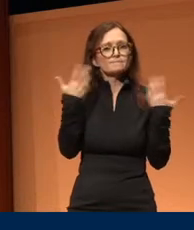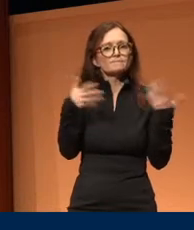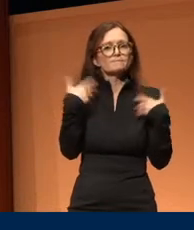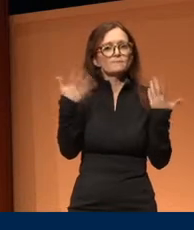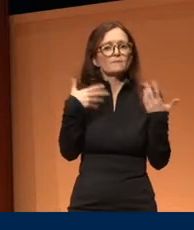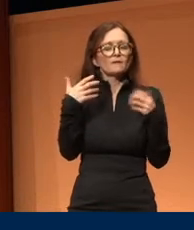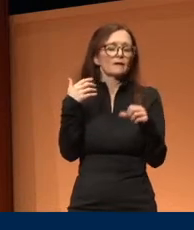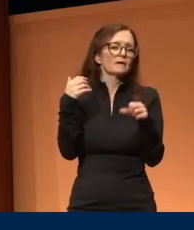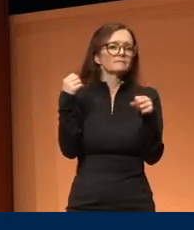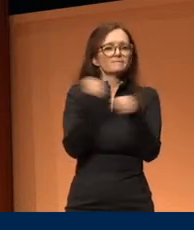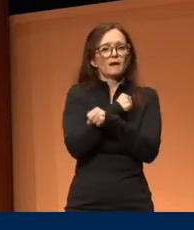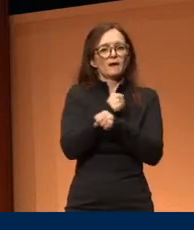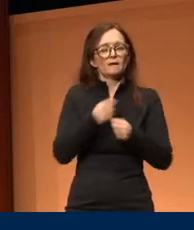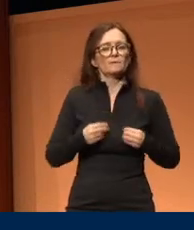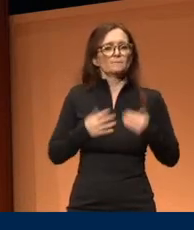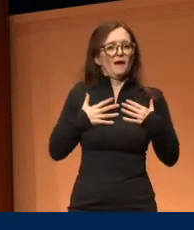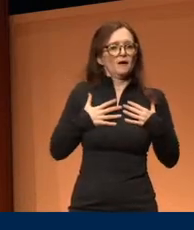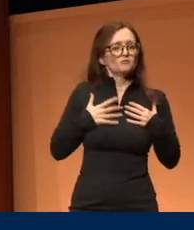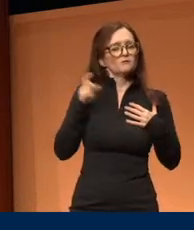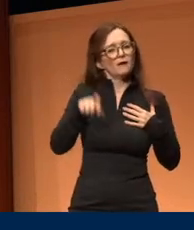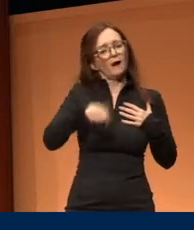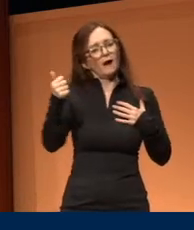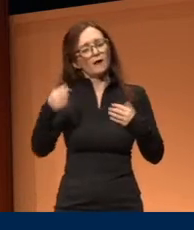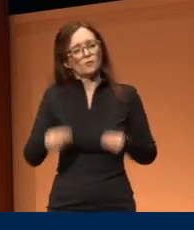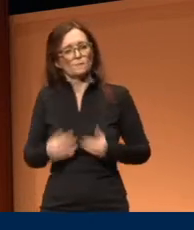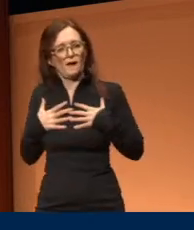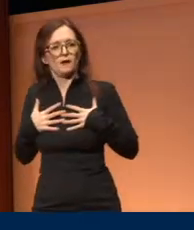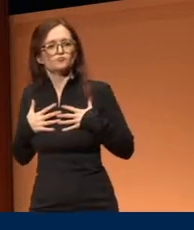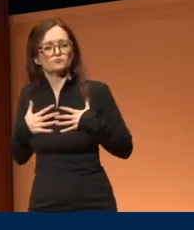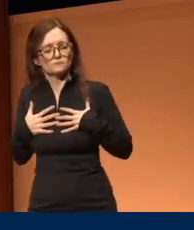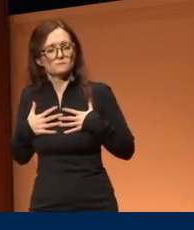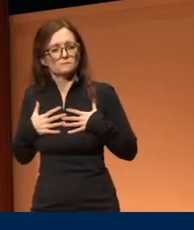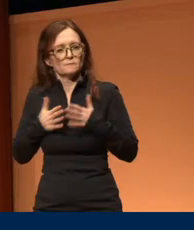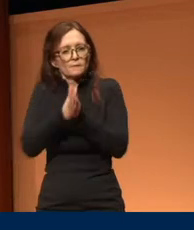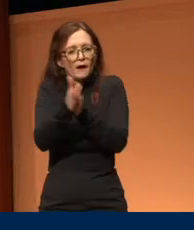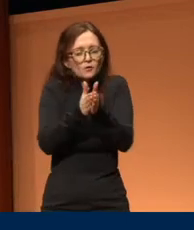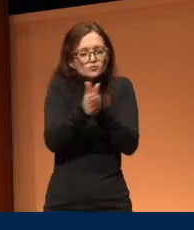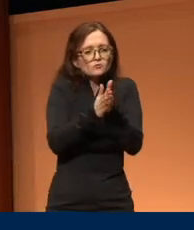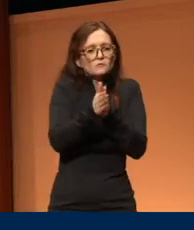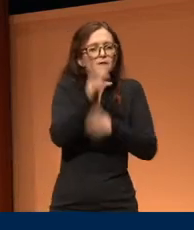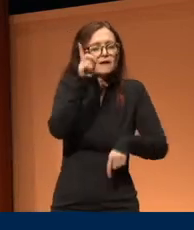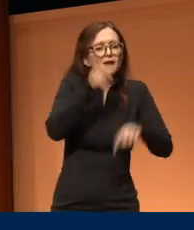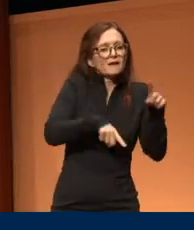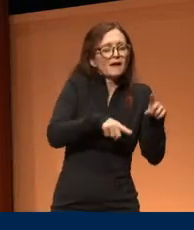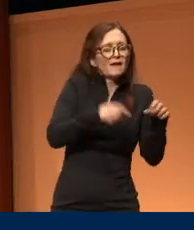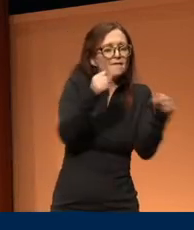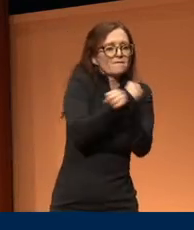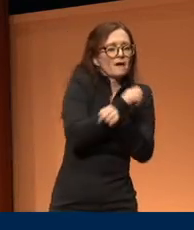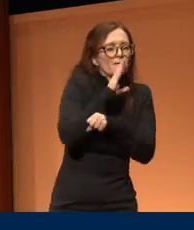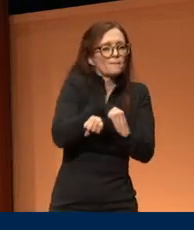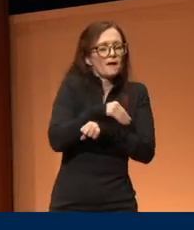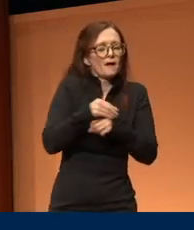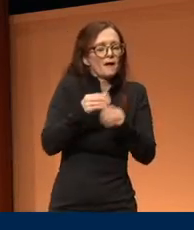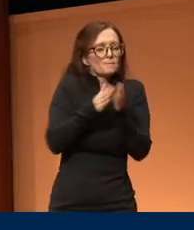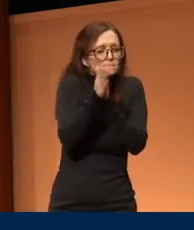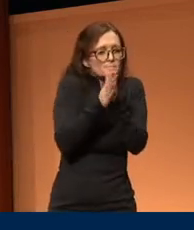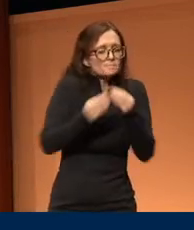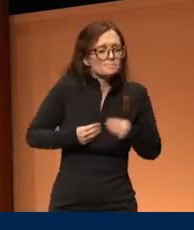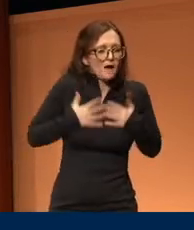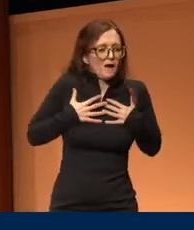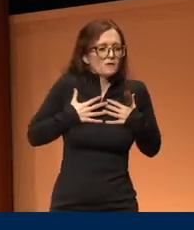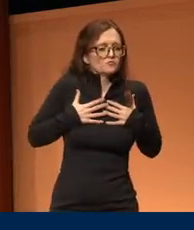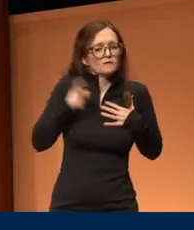a passion, you need another passion, that you will not necessarily be able to fight the bad passion through reason alone,